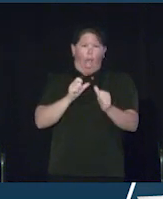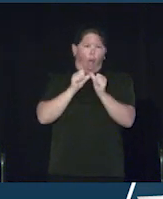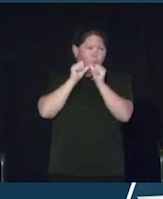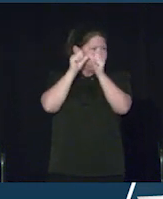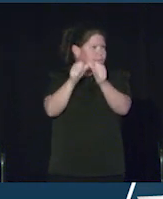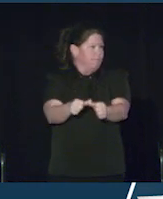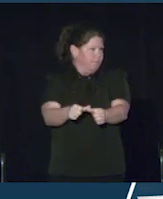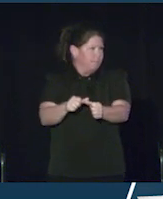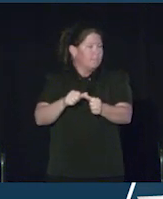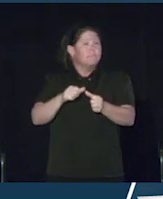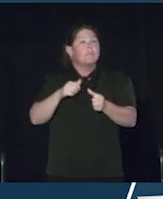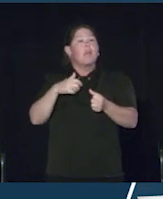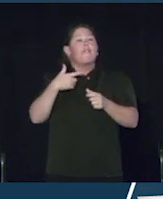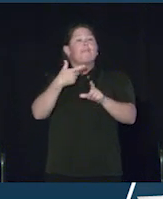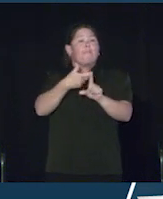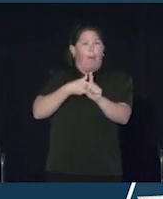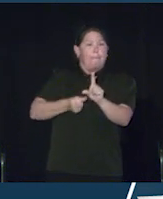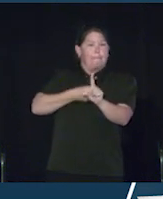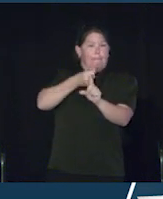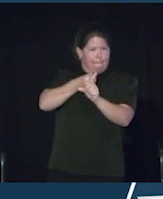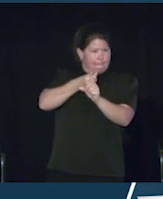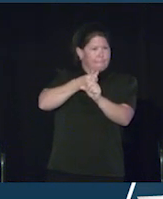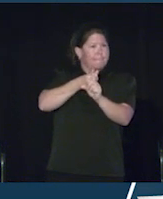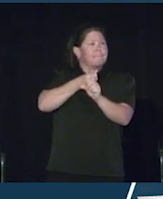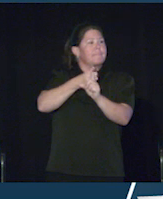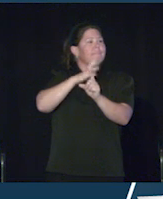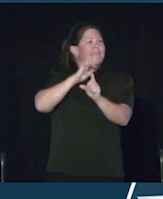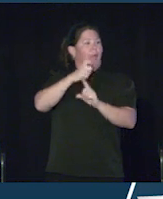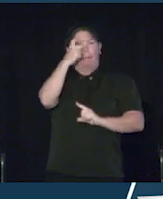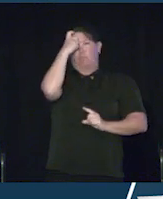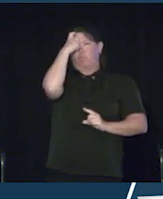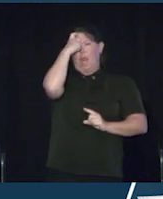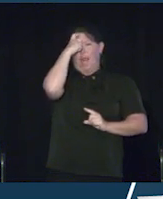that are the result of damage to the developing brain.